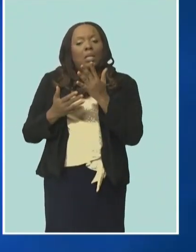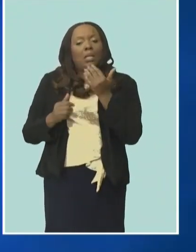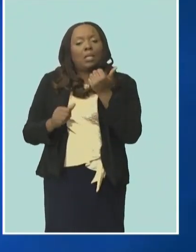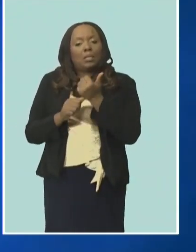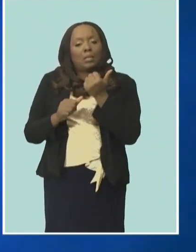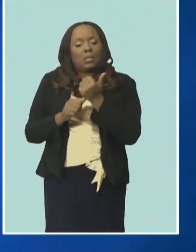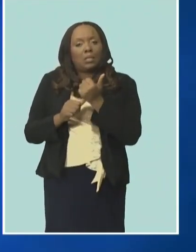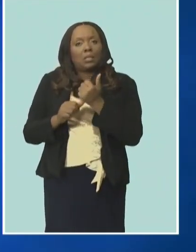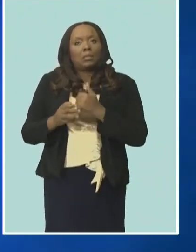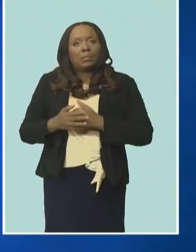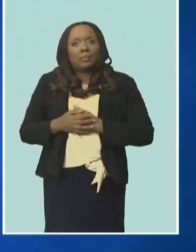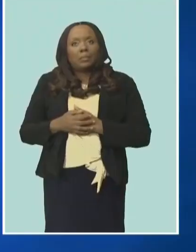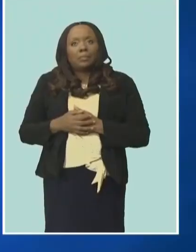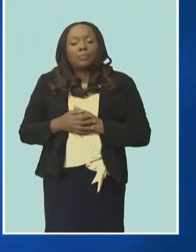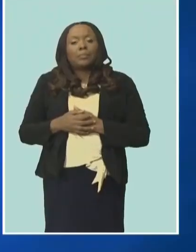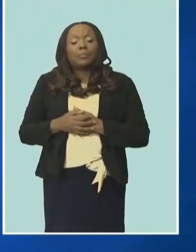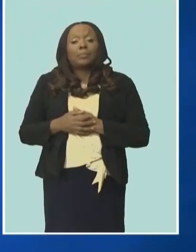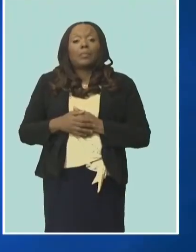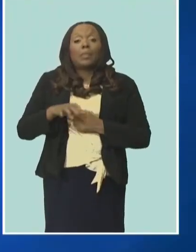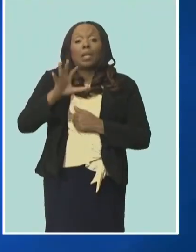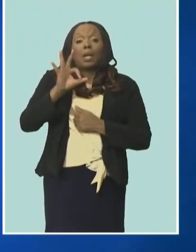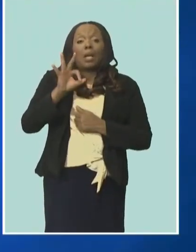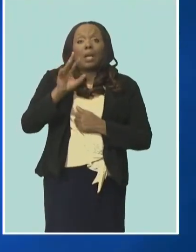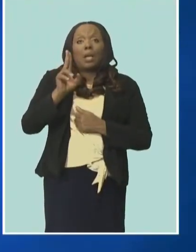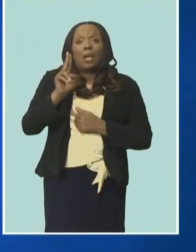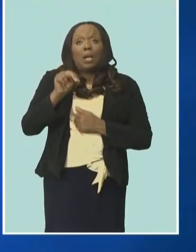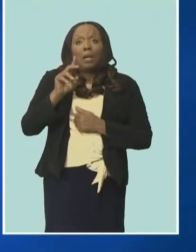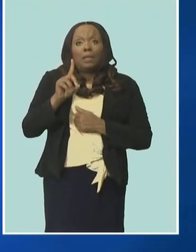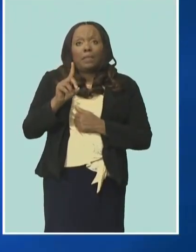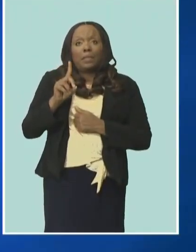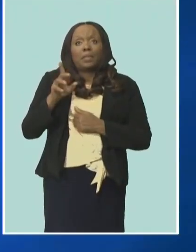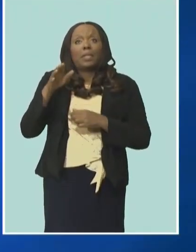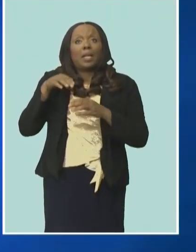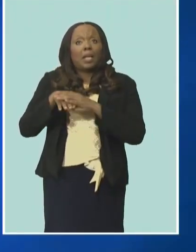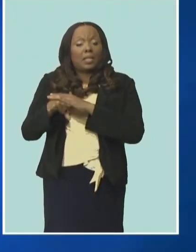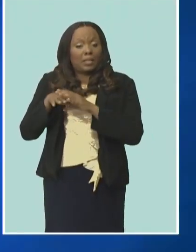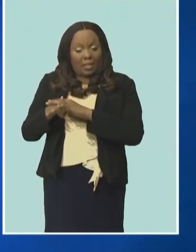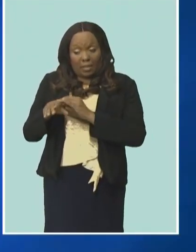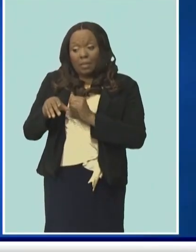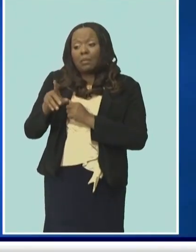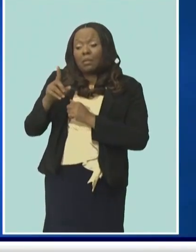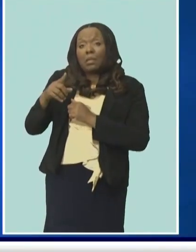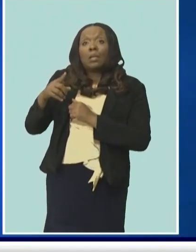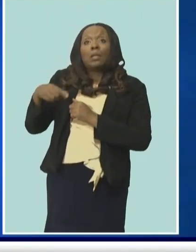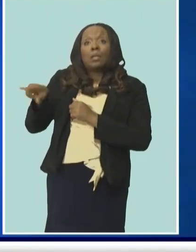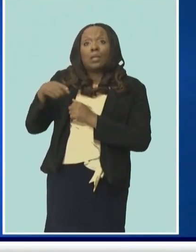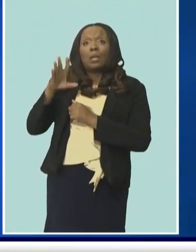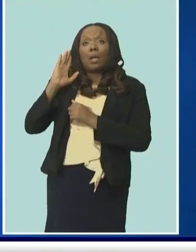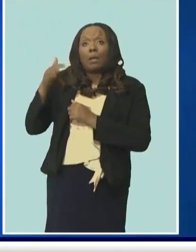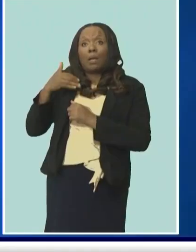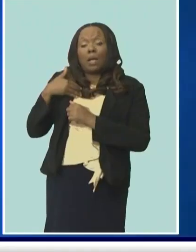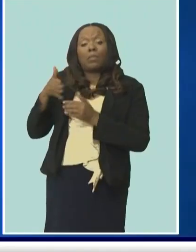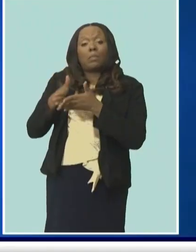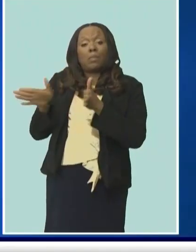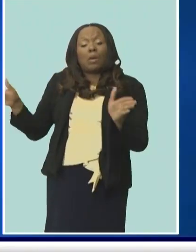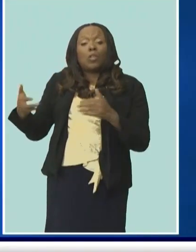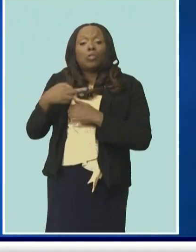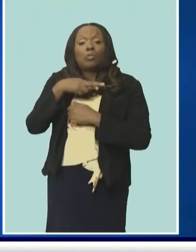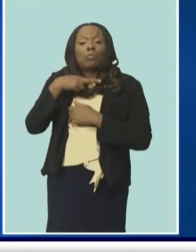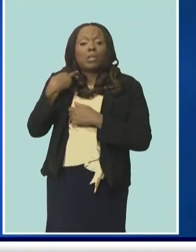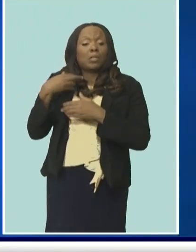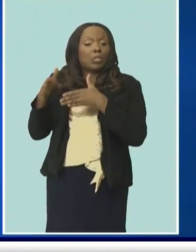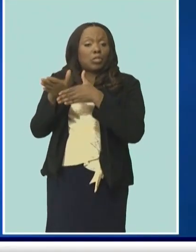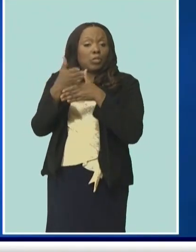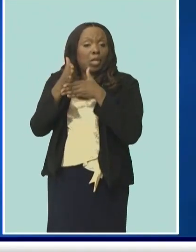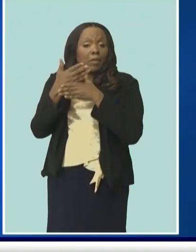together. Fund access, you will have to play, under our leadership, a broad risk-sharing role, while the banks